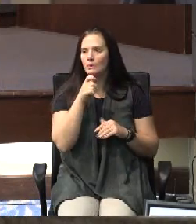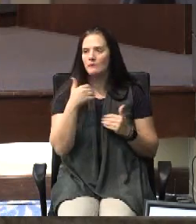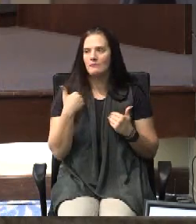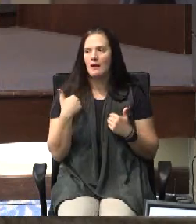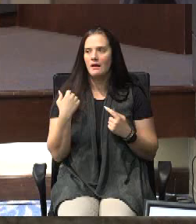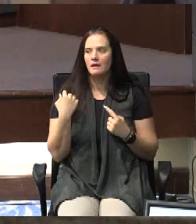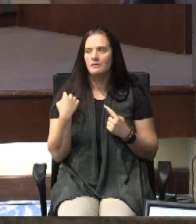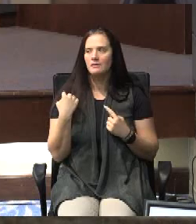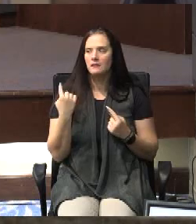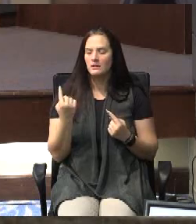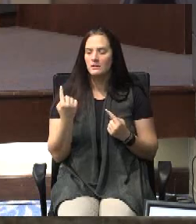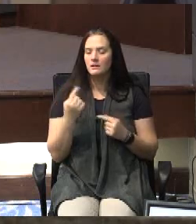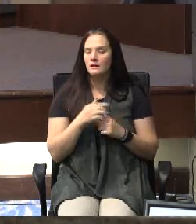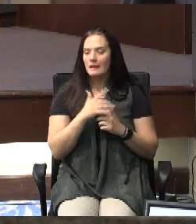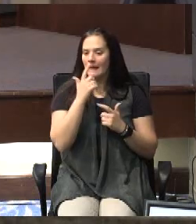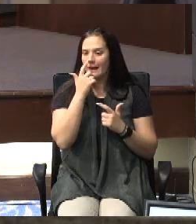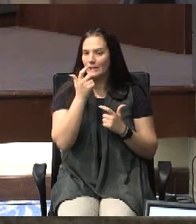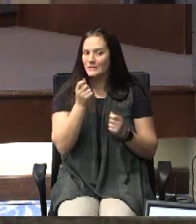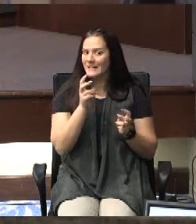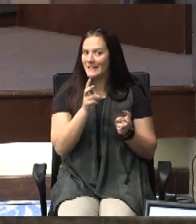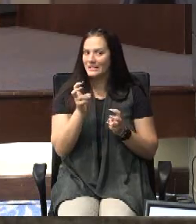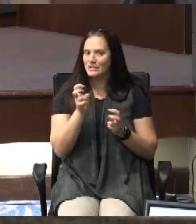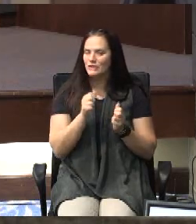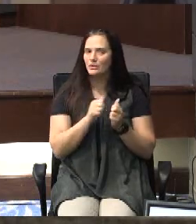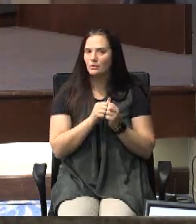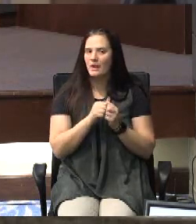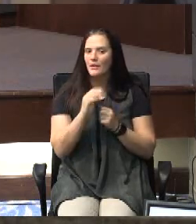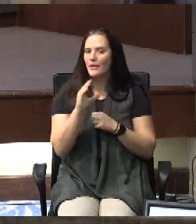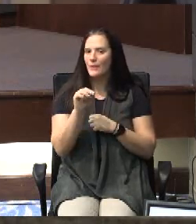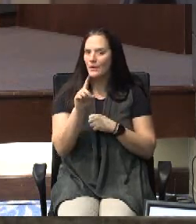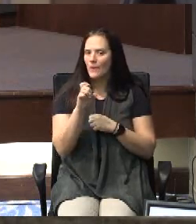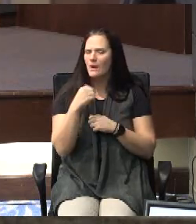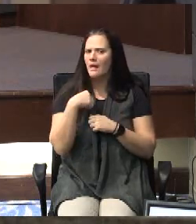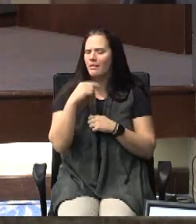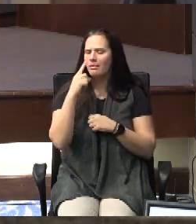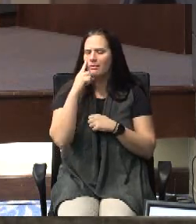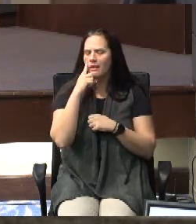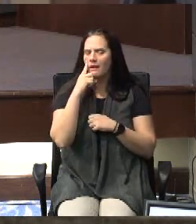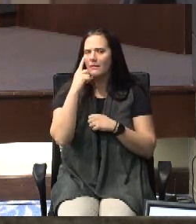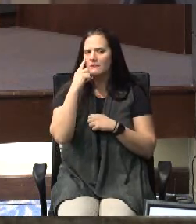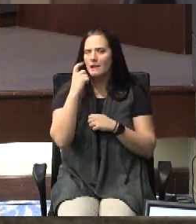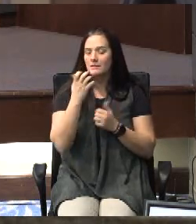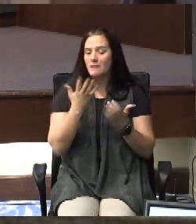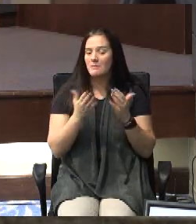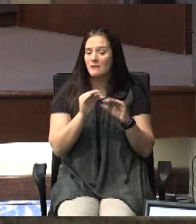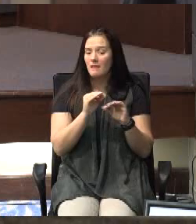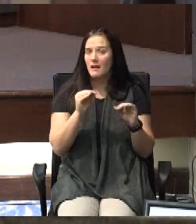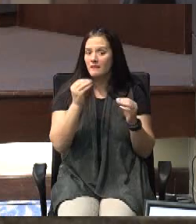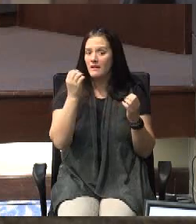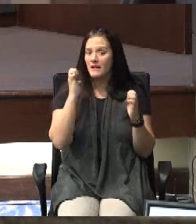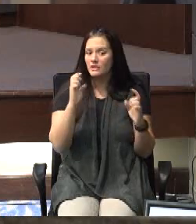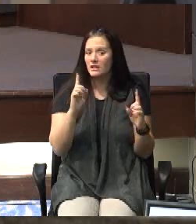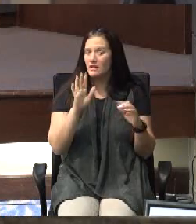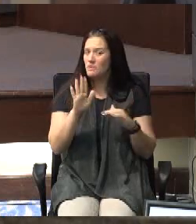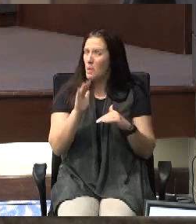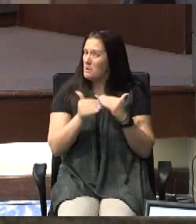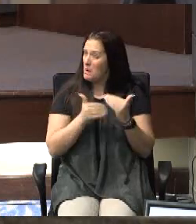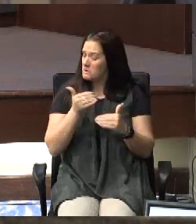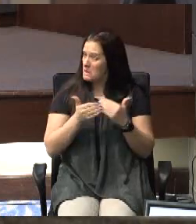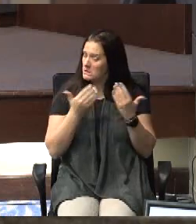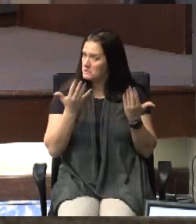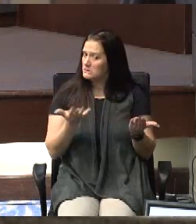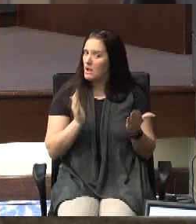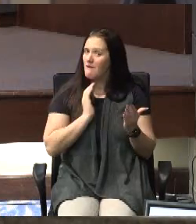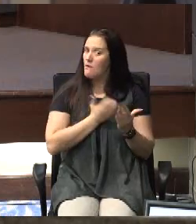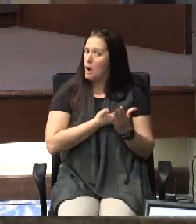had interesting issues with code, and I think it's been due to perhaps lack of education of your process,